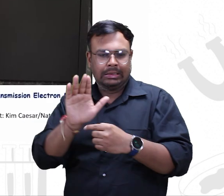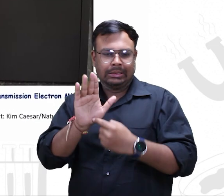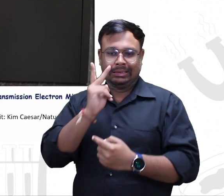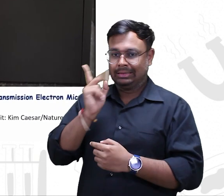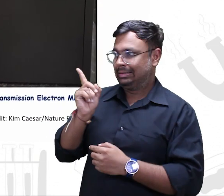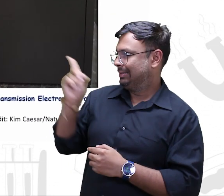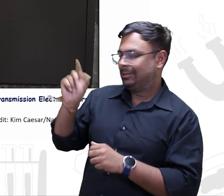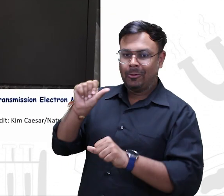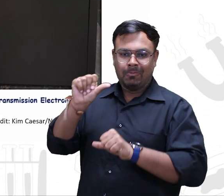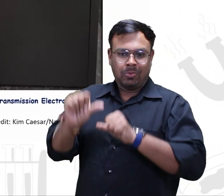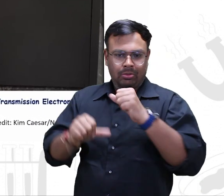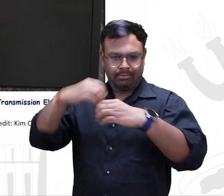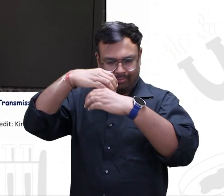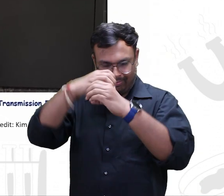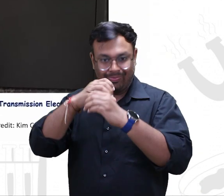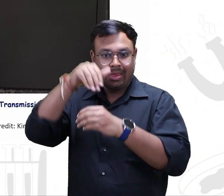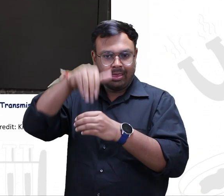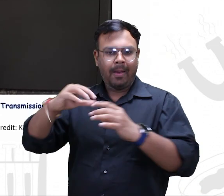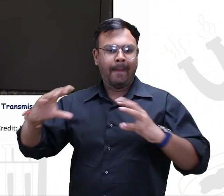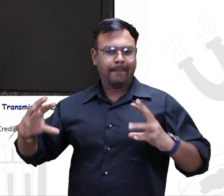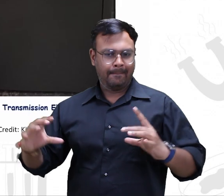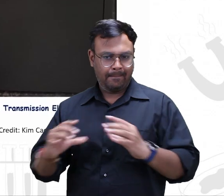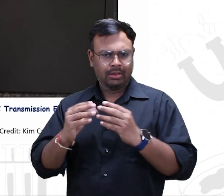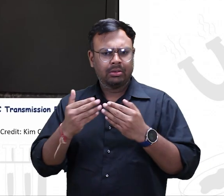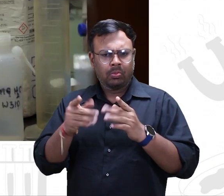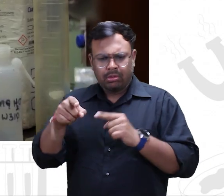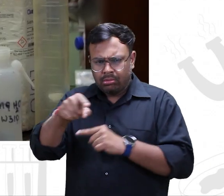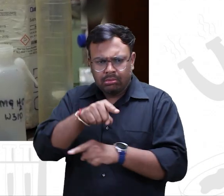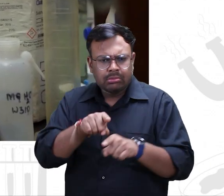cryo-electron microscopy as well as X-ray crystallography to reveal the same.